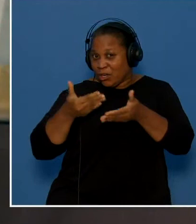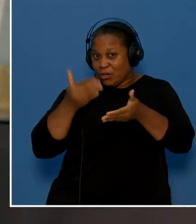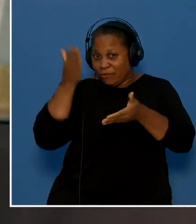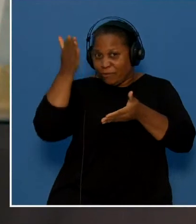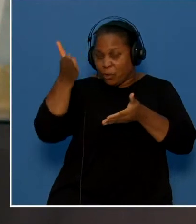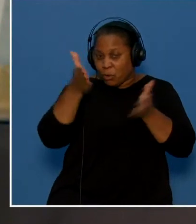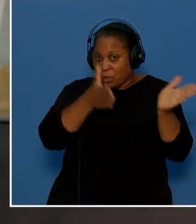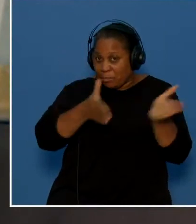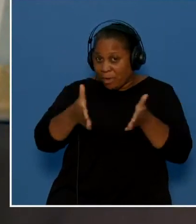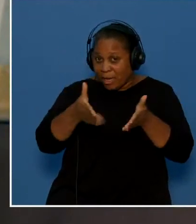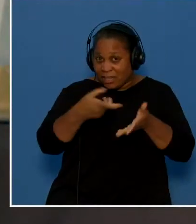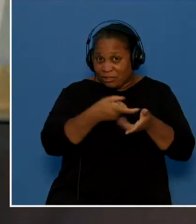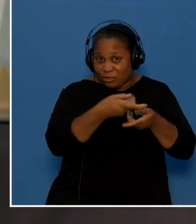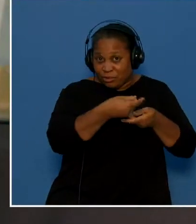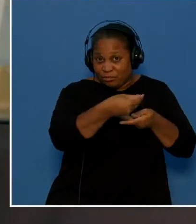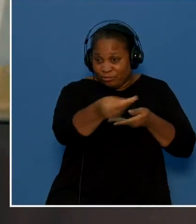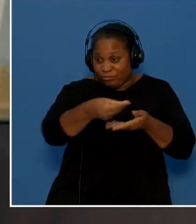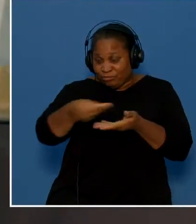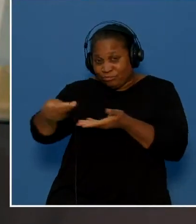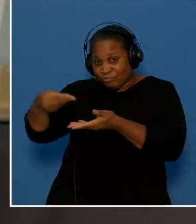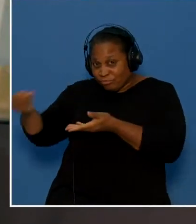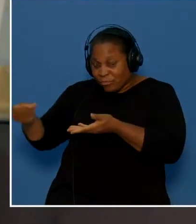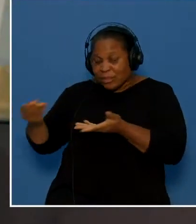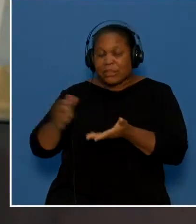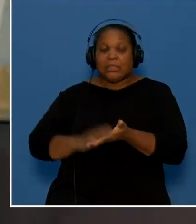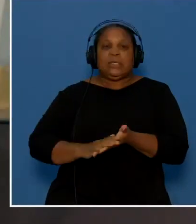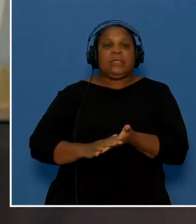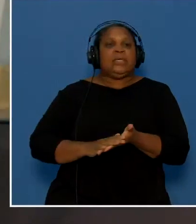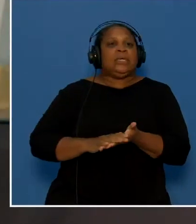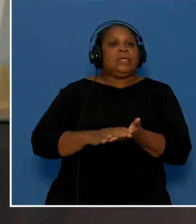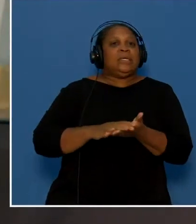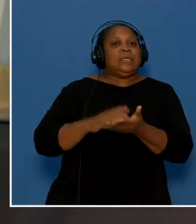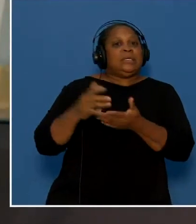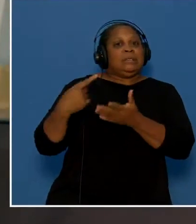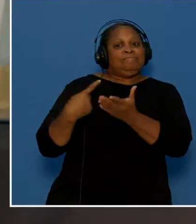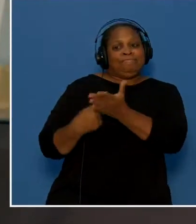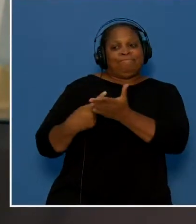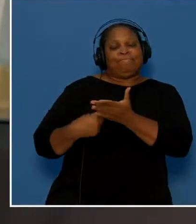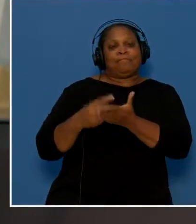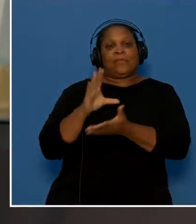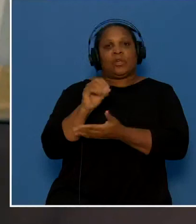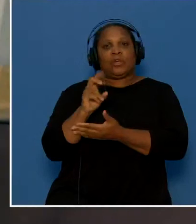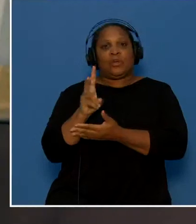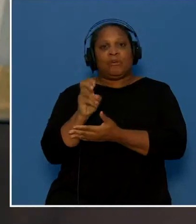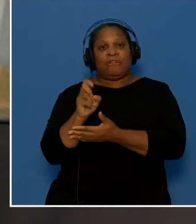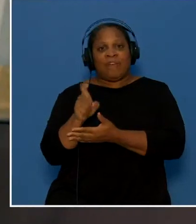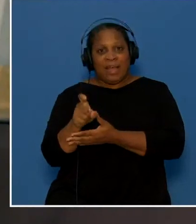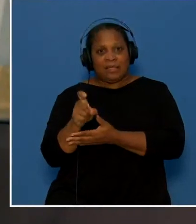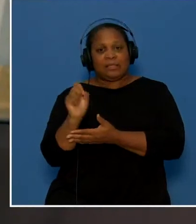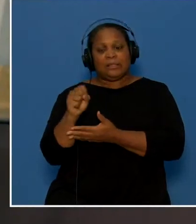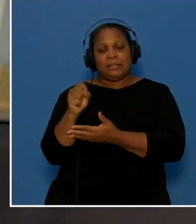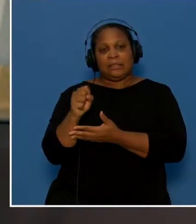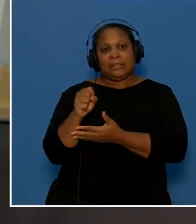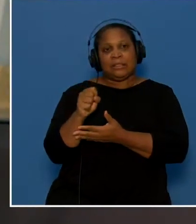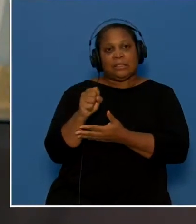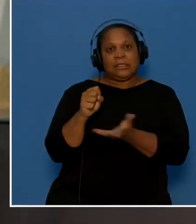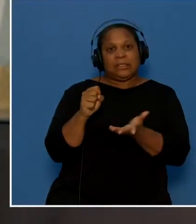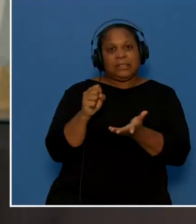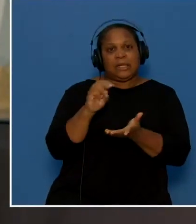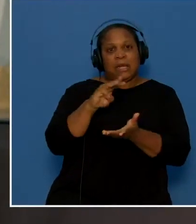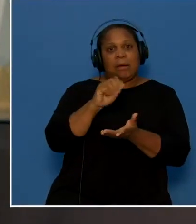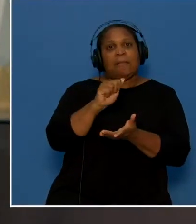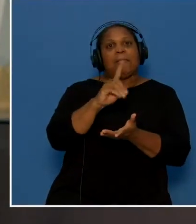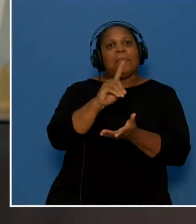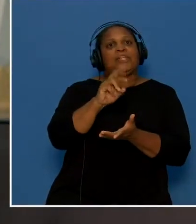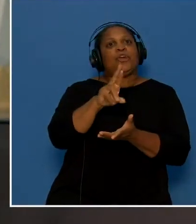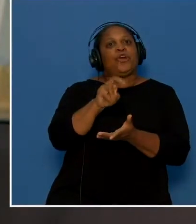there a plan to distribute that amongst the public? The discussions that we've had from COVAX have indicated that they would be looking to either the Moderna and